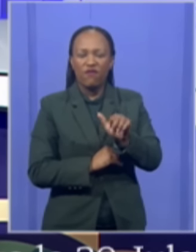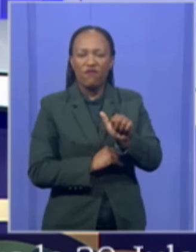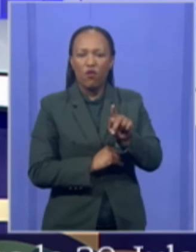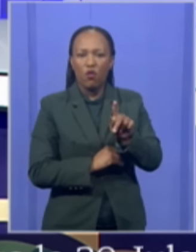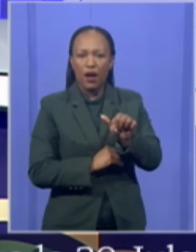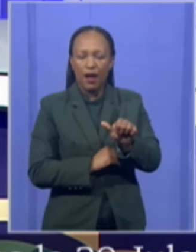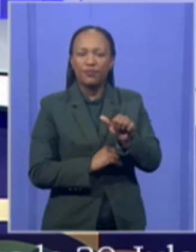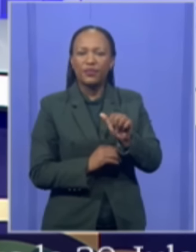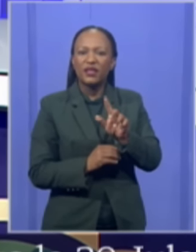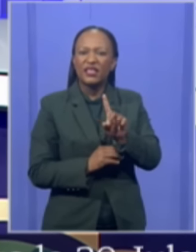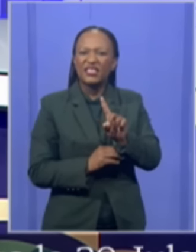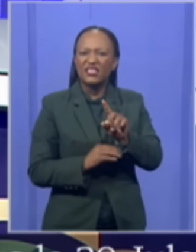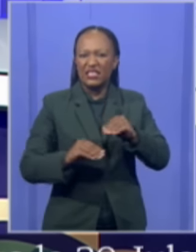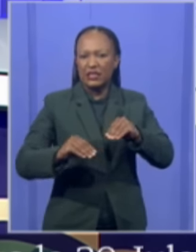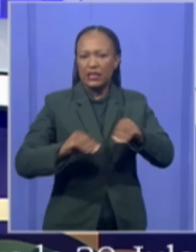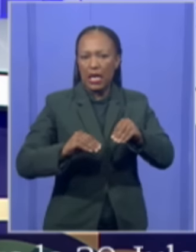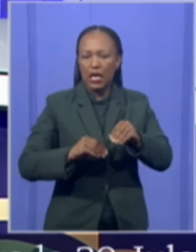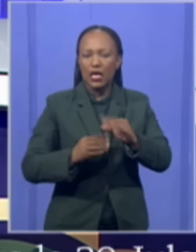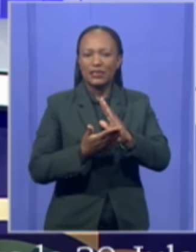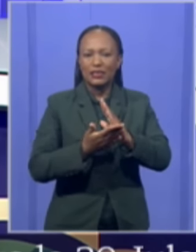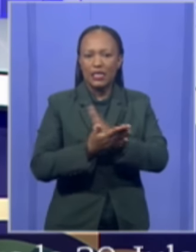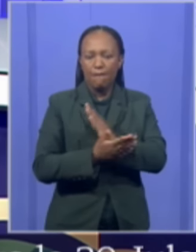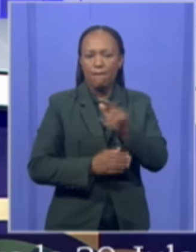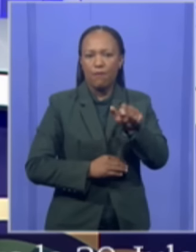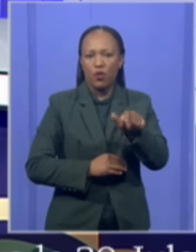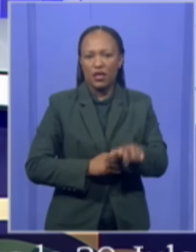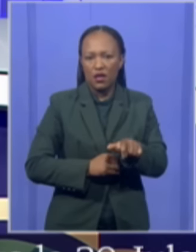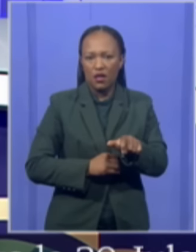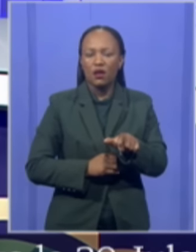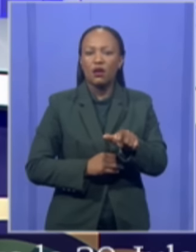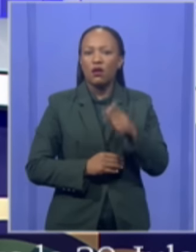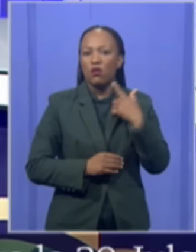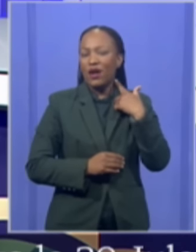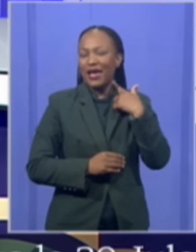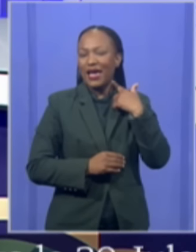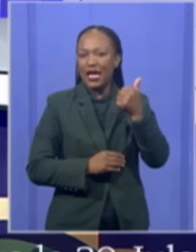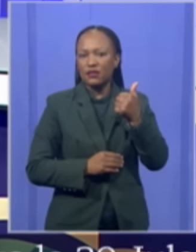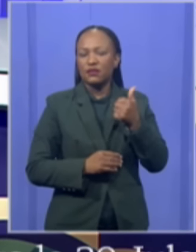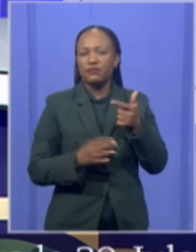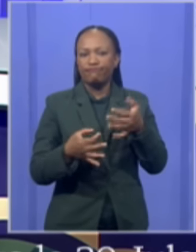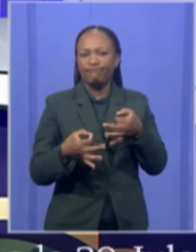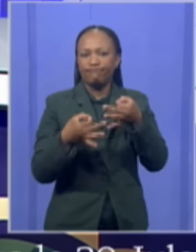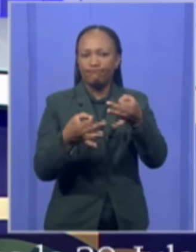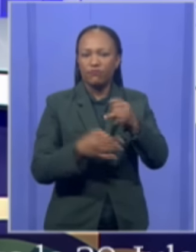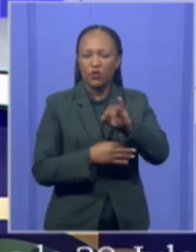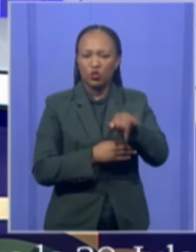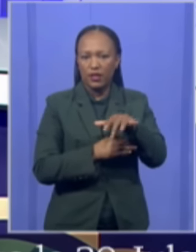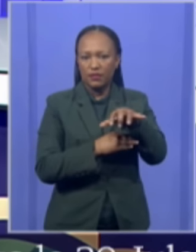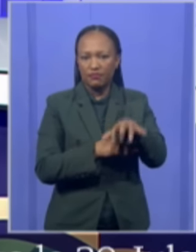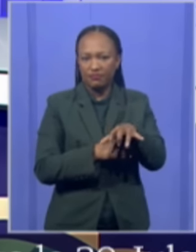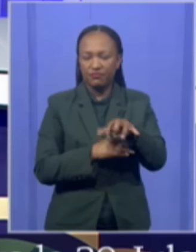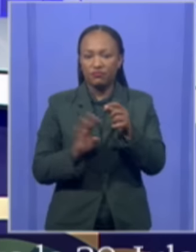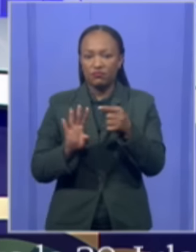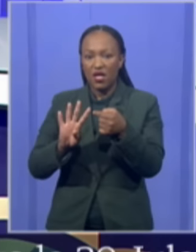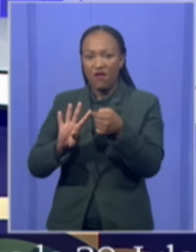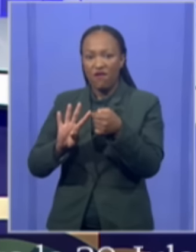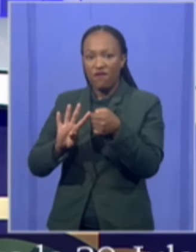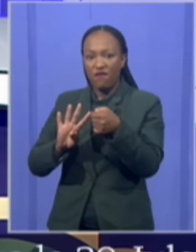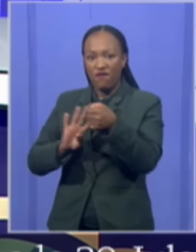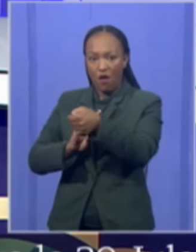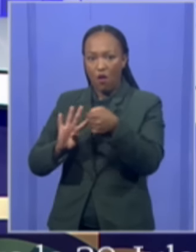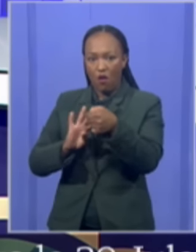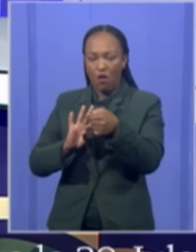go la 20 senyane mosegamanye gore ntsheko ya magistrata ka Alexandra le boala Johannesburg ba gononelwa ba swere maabane ka